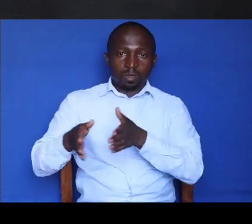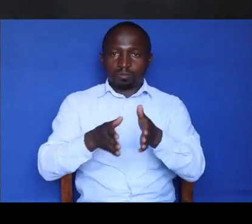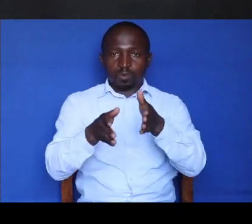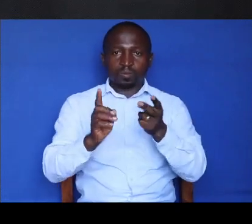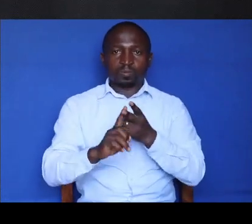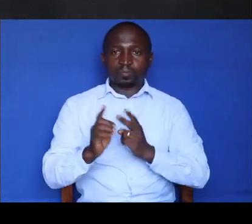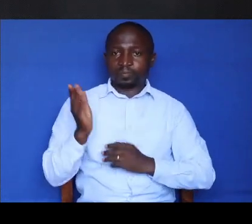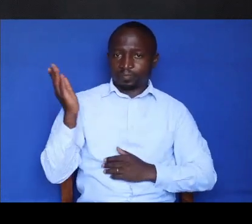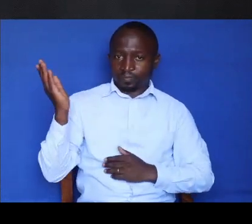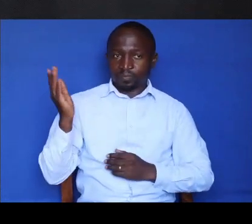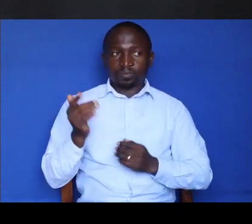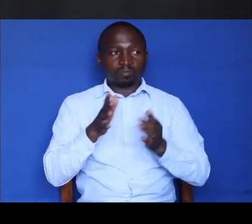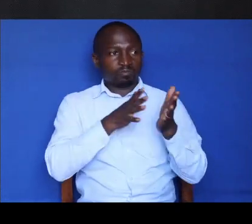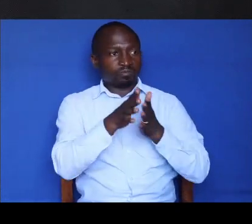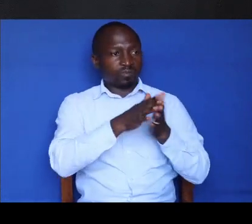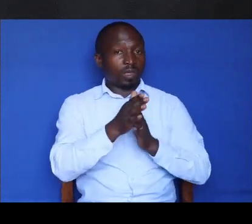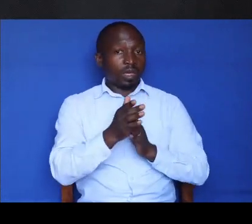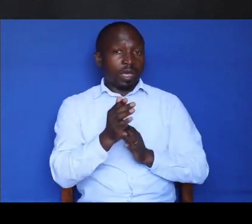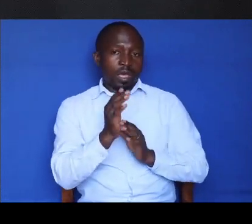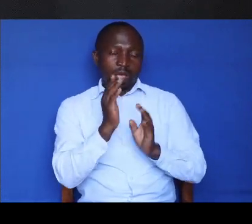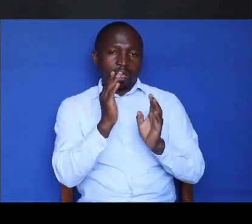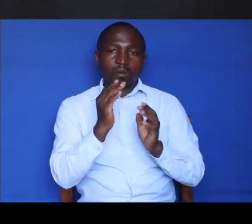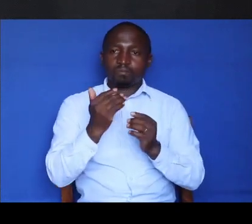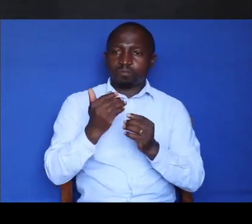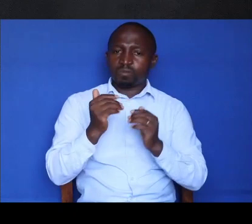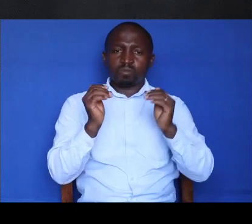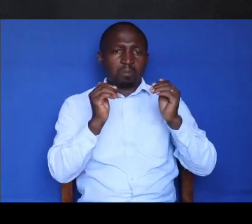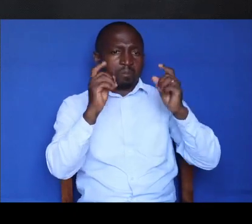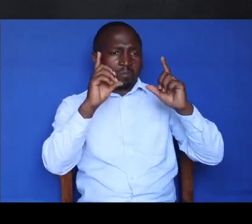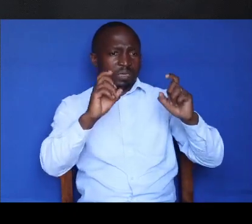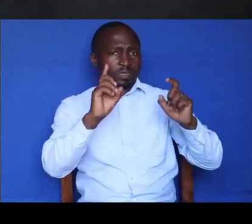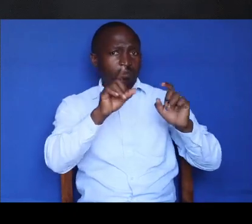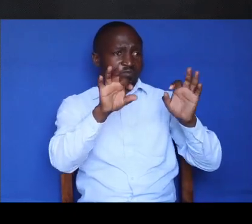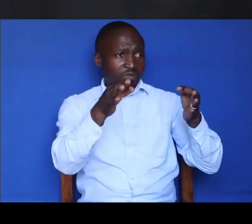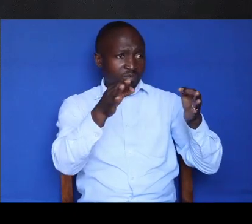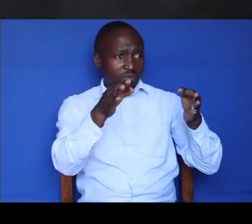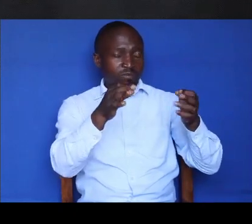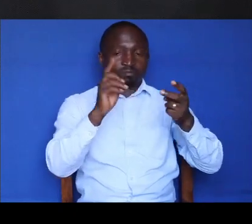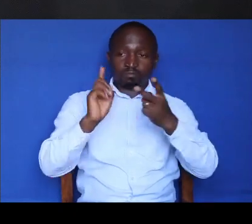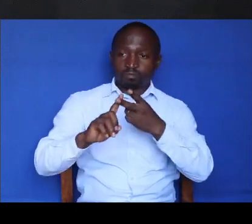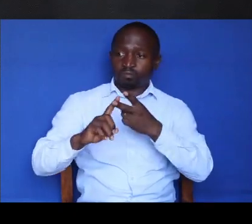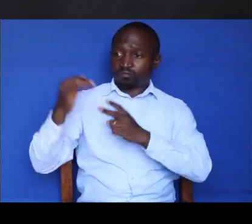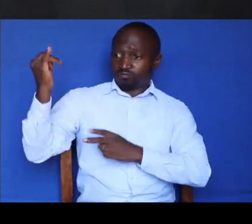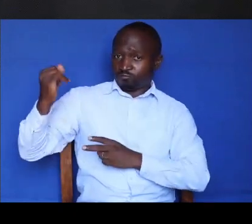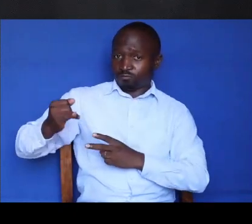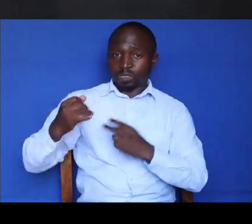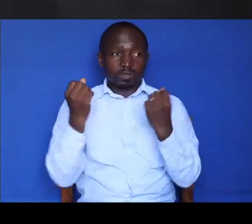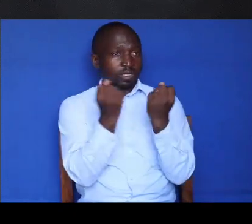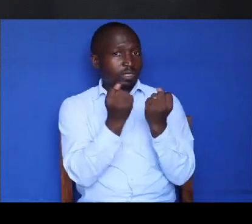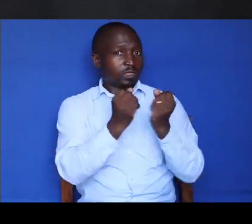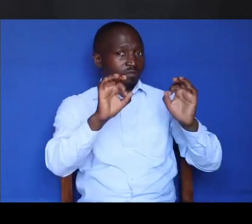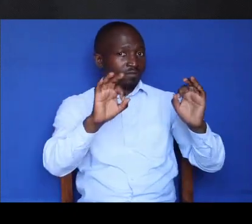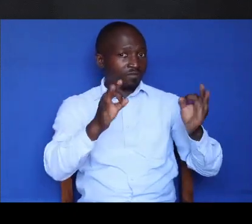In that, give the nature of valley within the valley, the way it is formed. Give the nature of Nicky Point, the